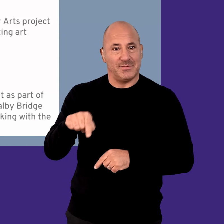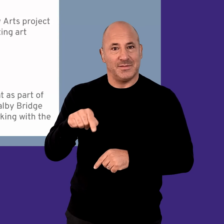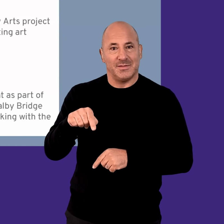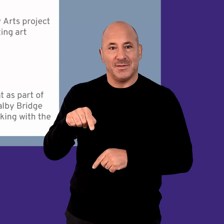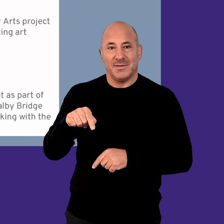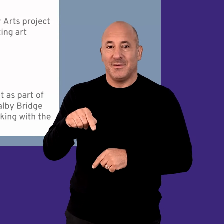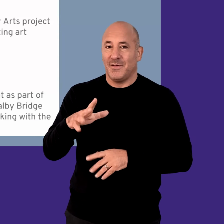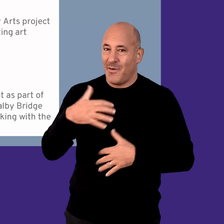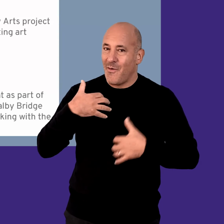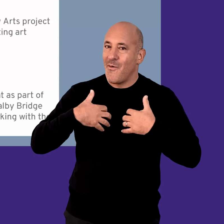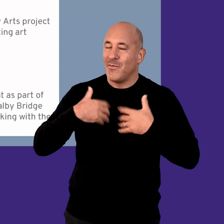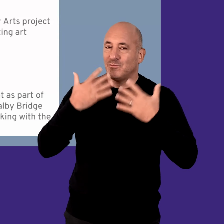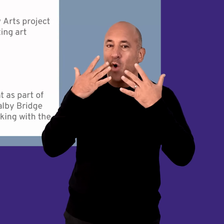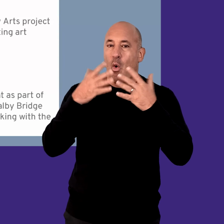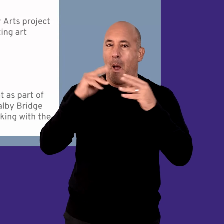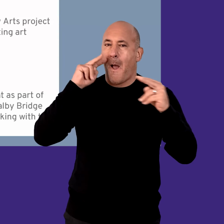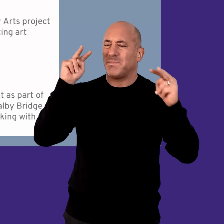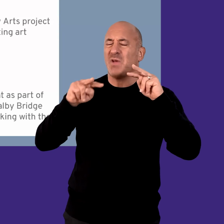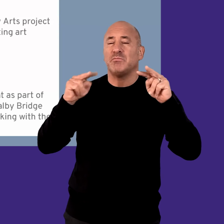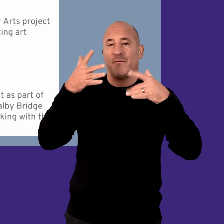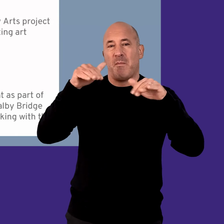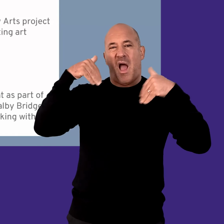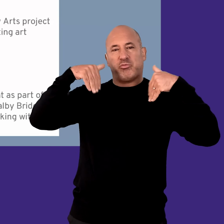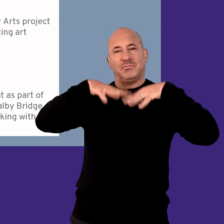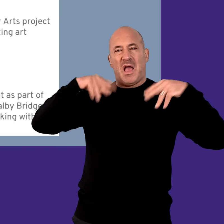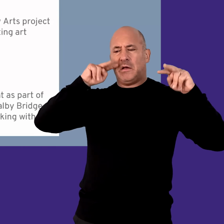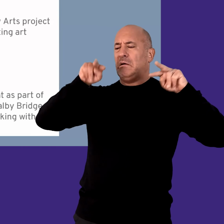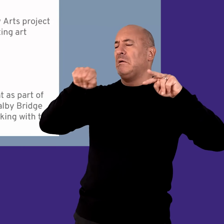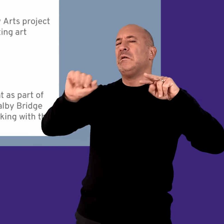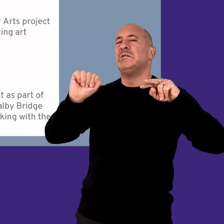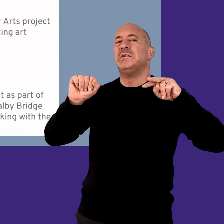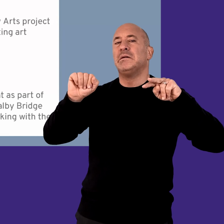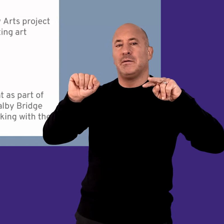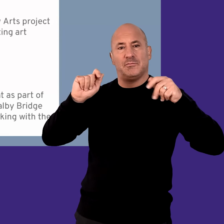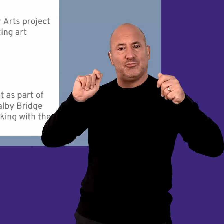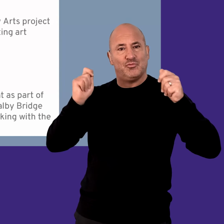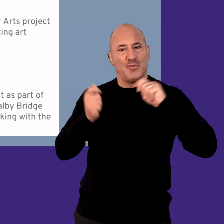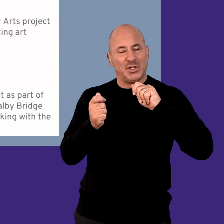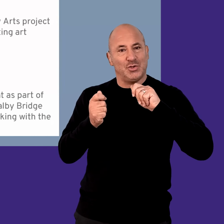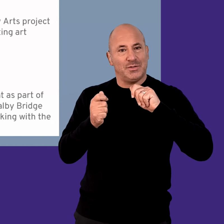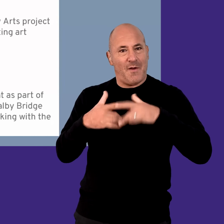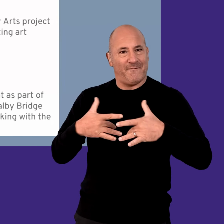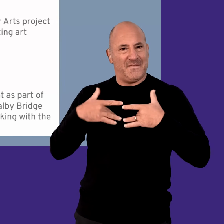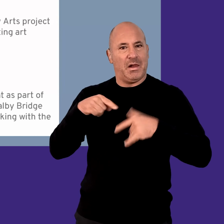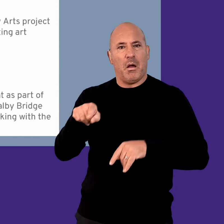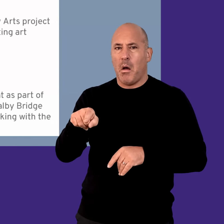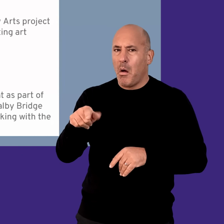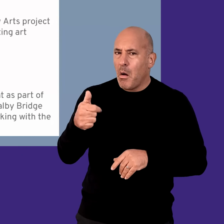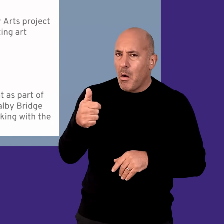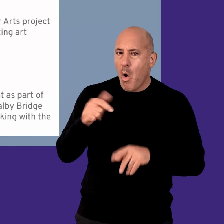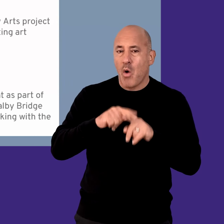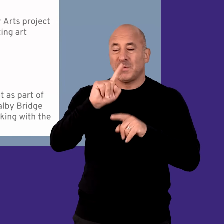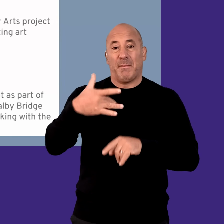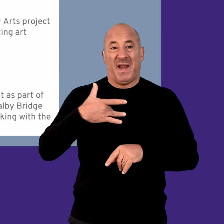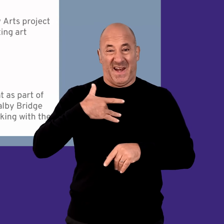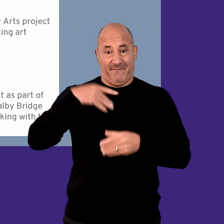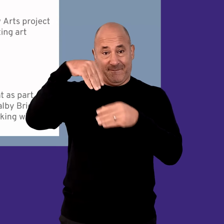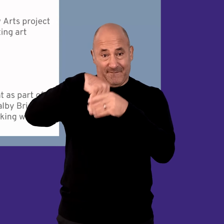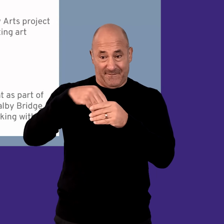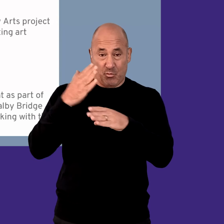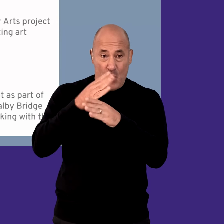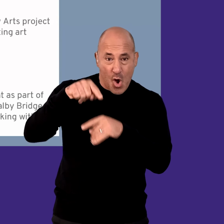there. So we're really keen to see how that perception as I said, from outside, it changes how people